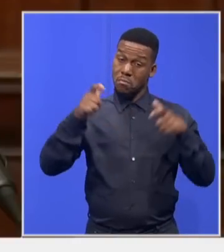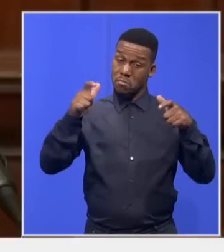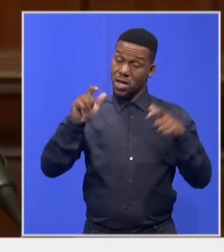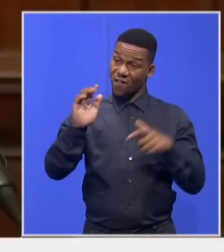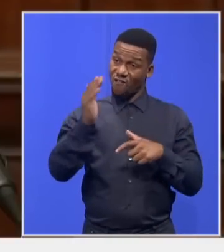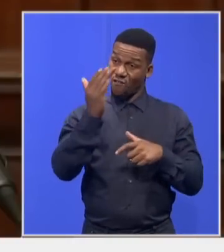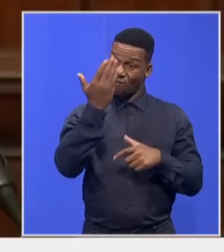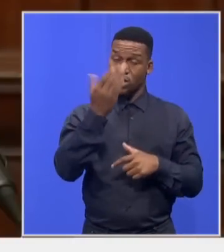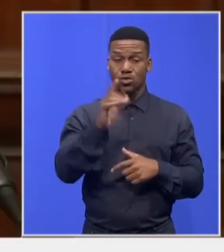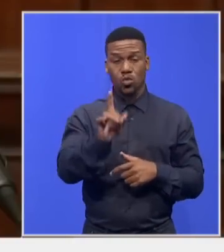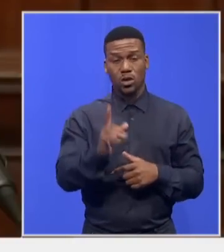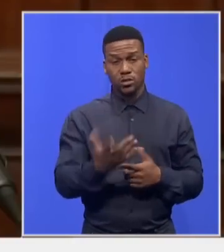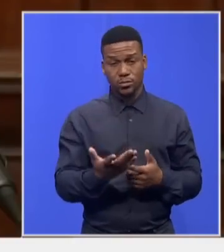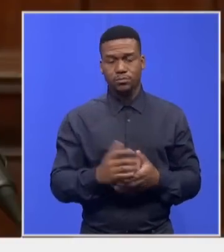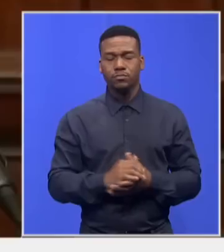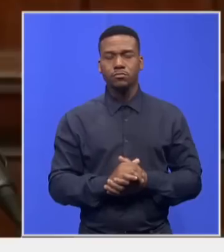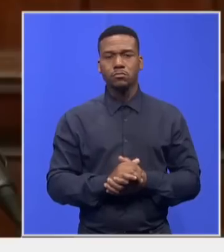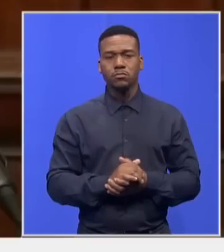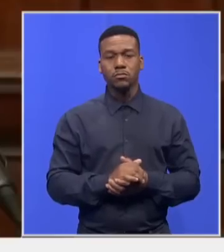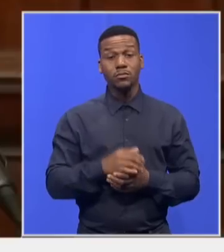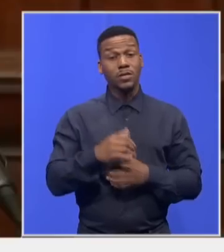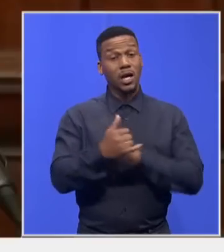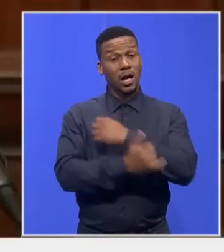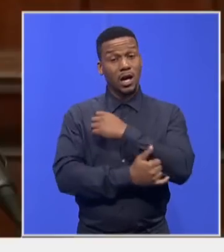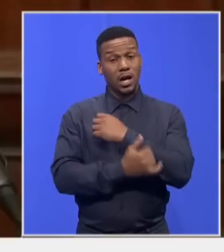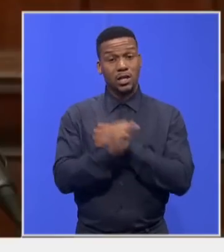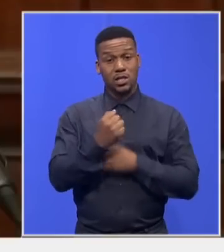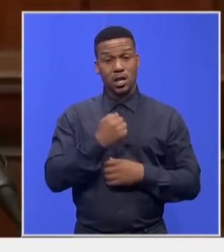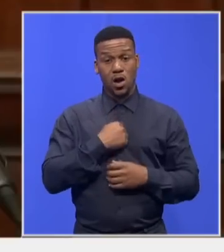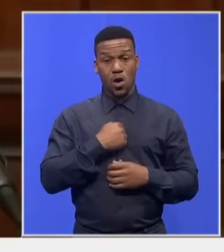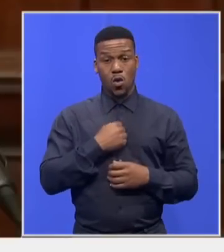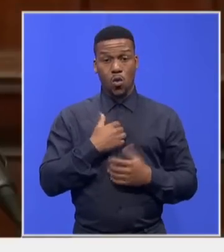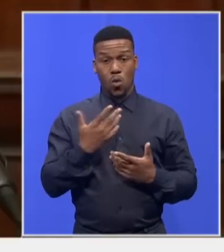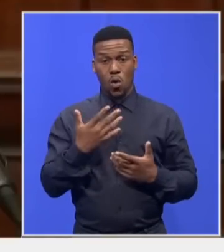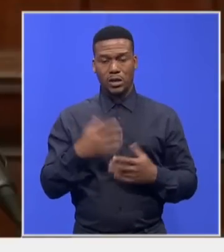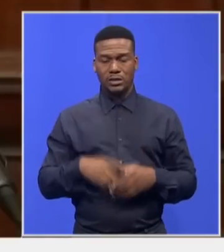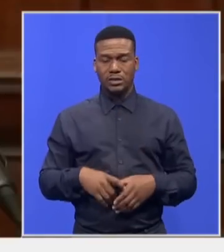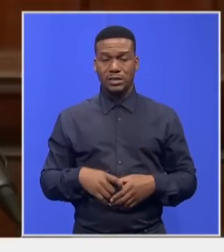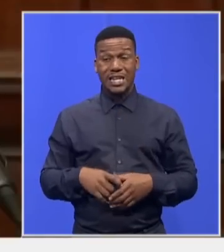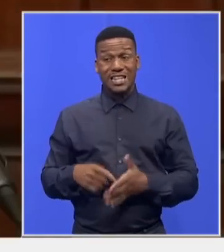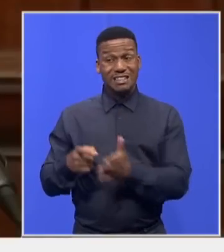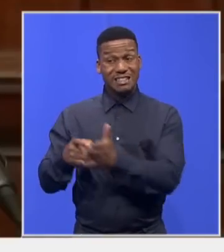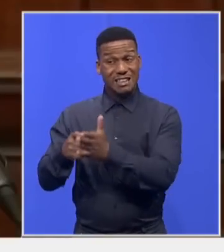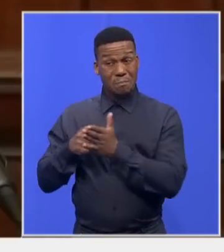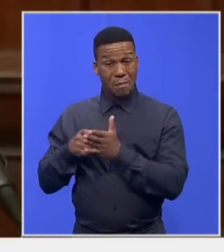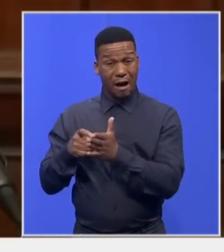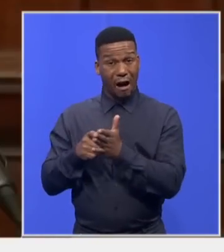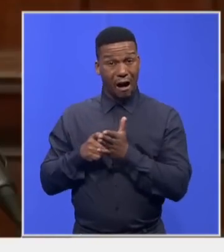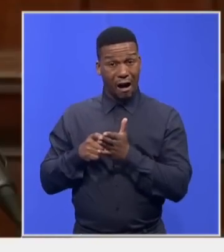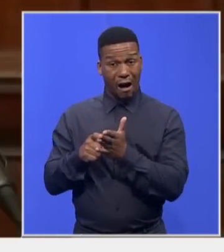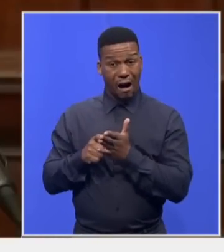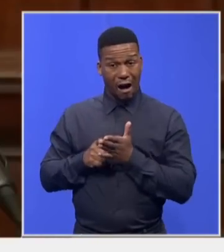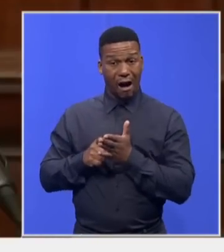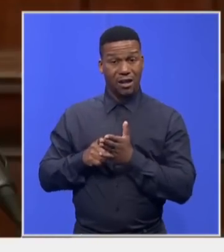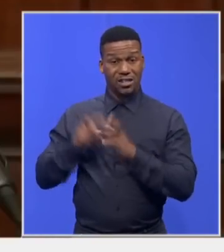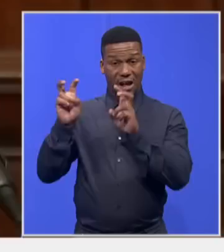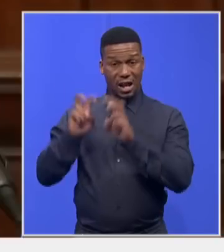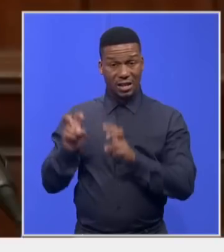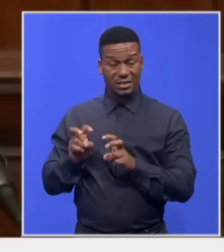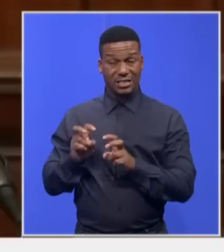a situation in the country where demand far outstrips supply, and we know that the supply